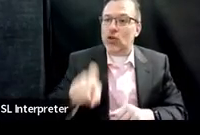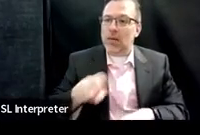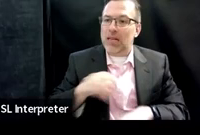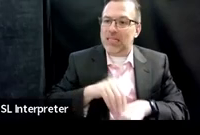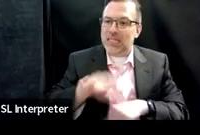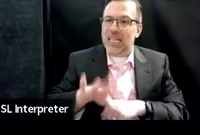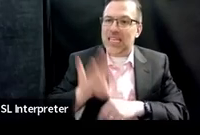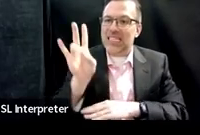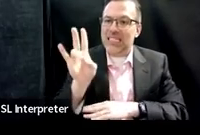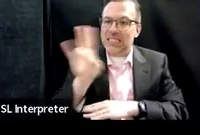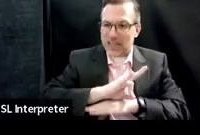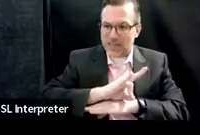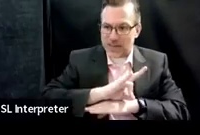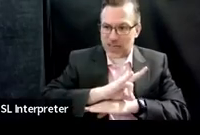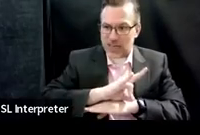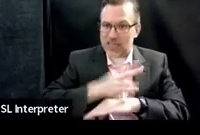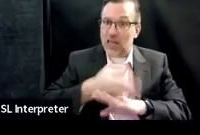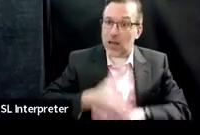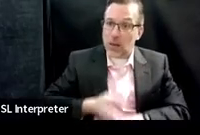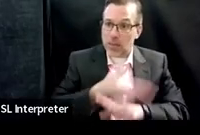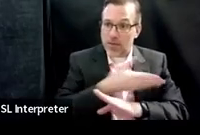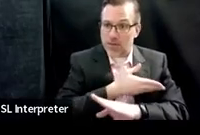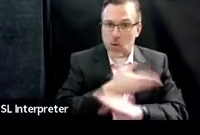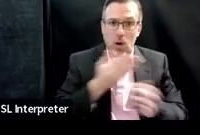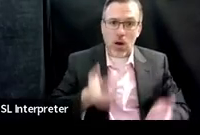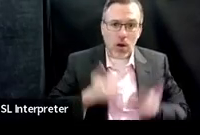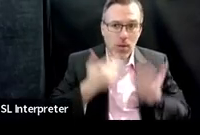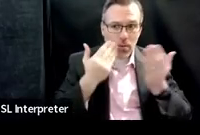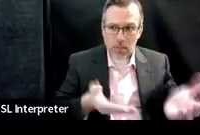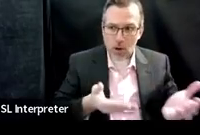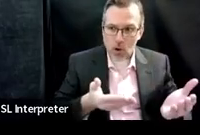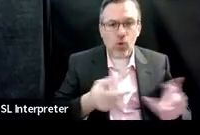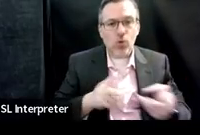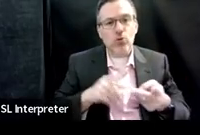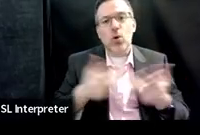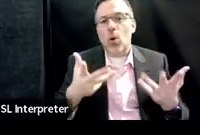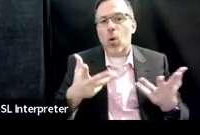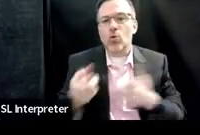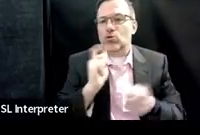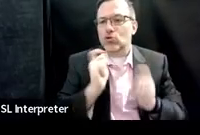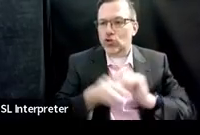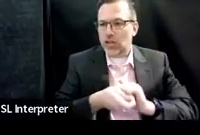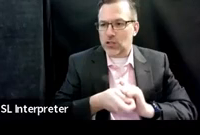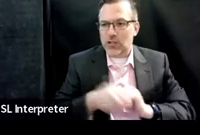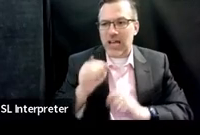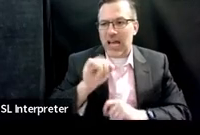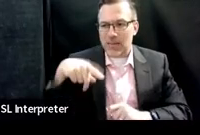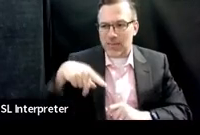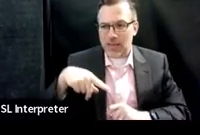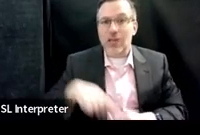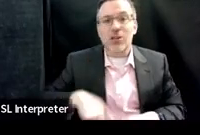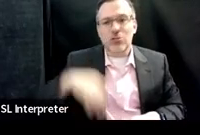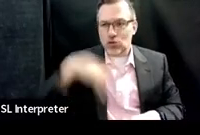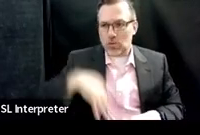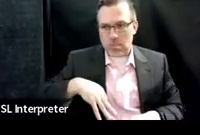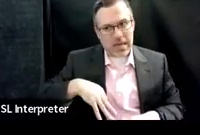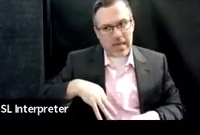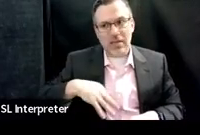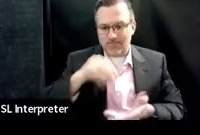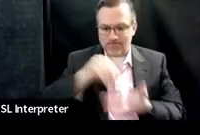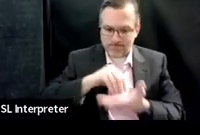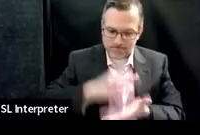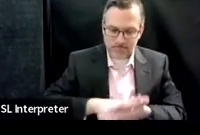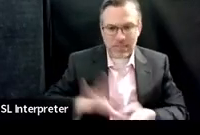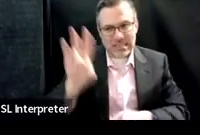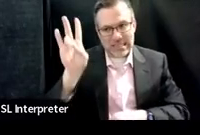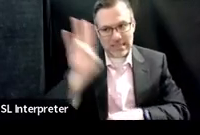to implementation or proposed or refused changes. So Maine has narrowed that down to 7 days prior to any